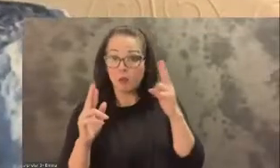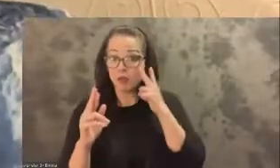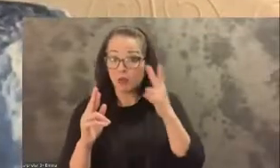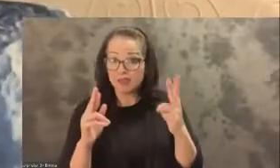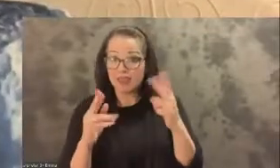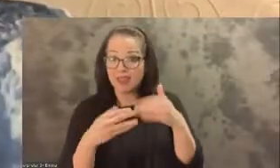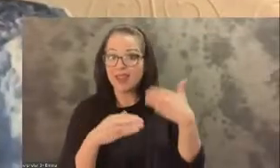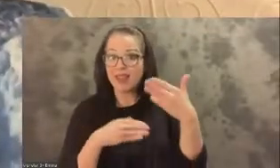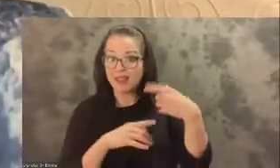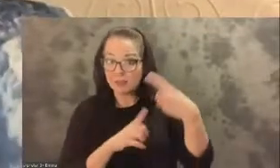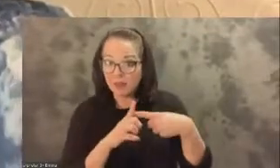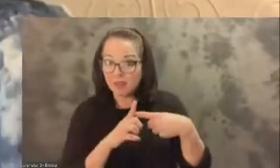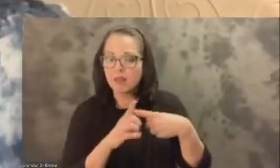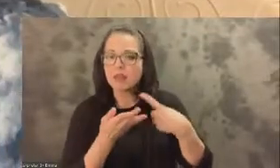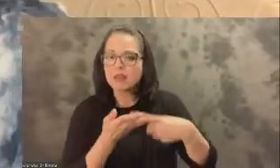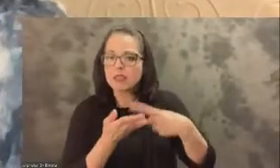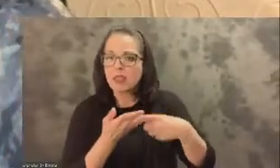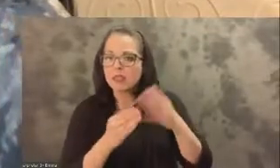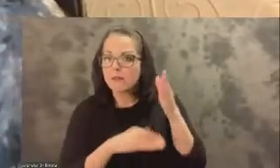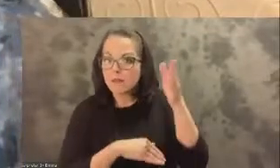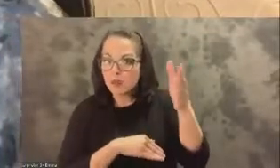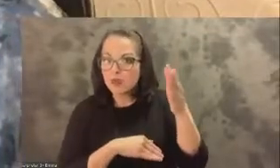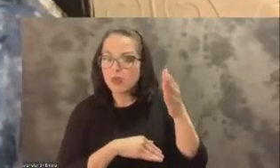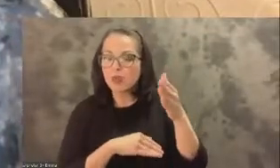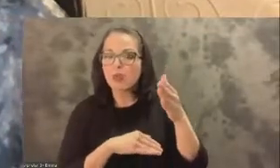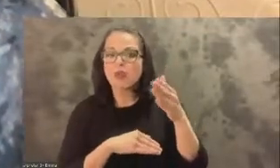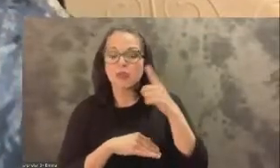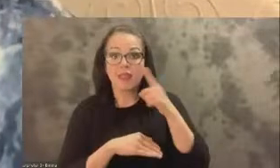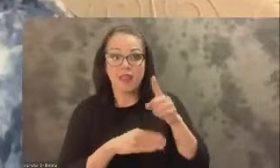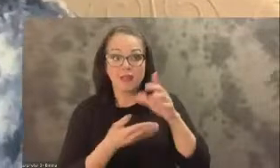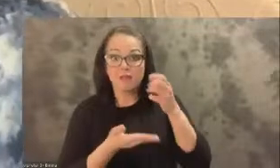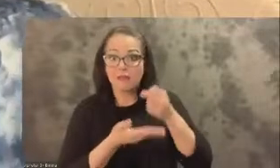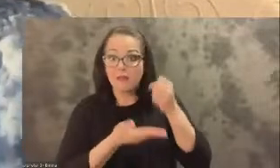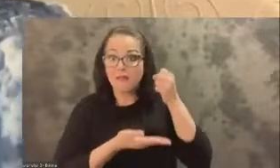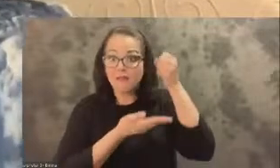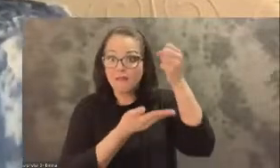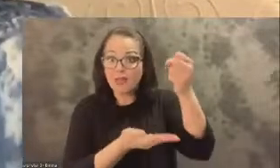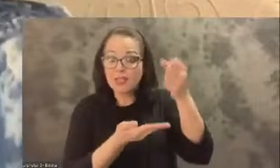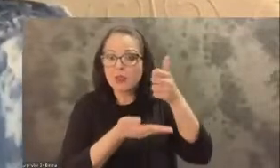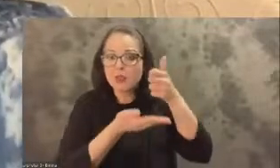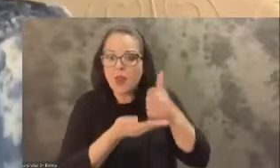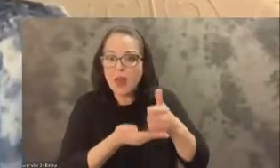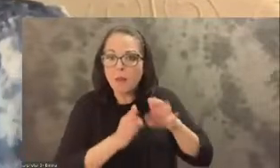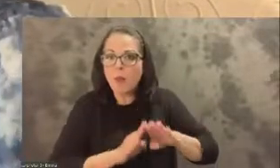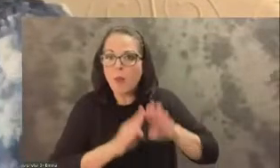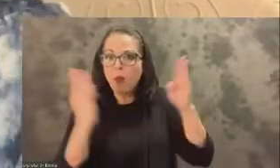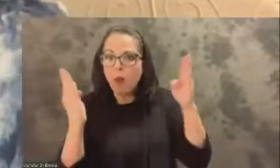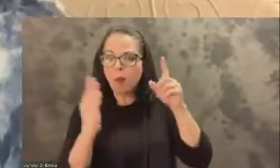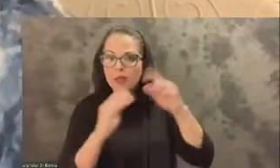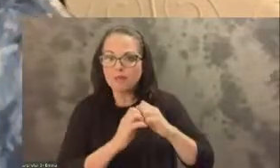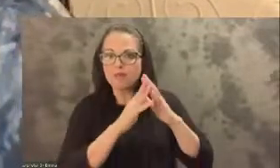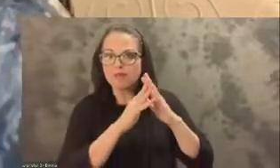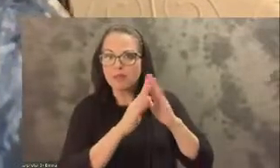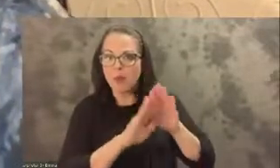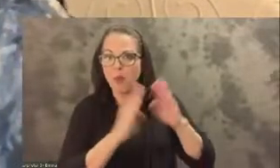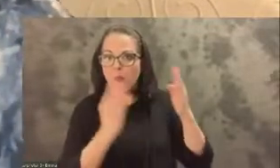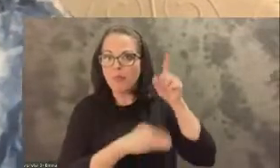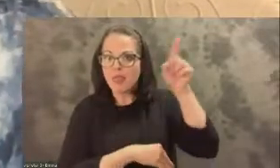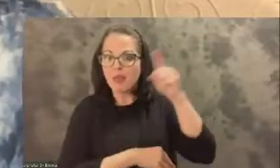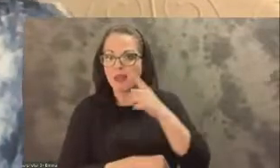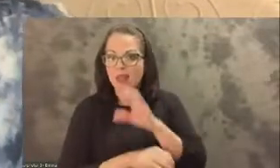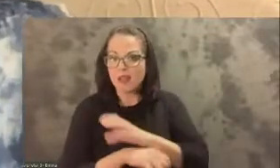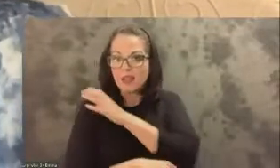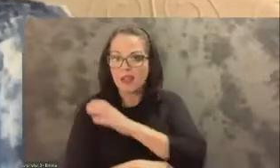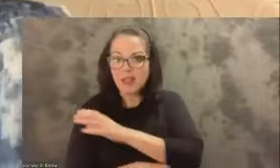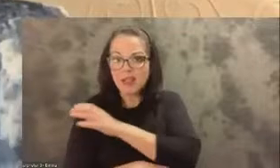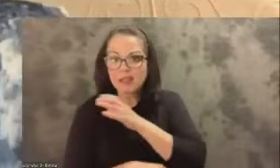the future, that funding to help open up clinics and hospitals again, and to make sure